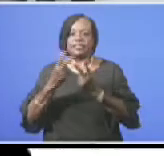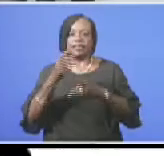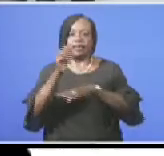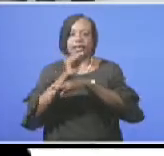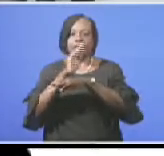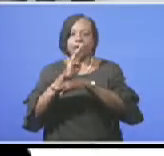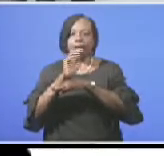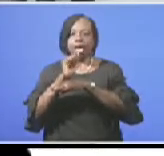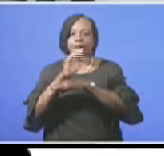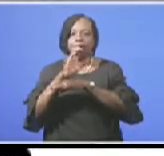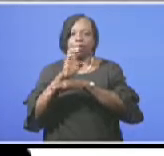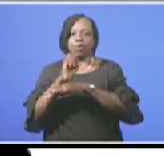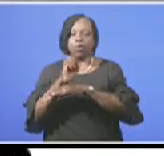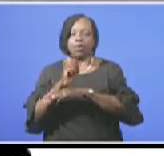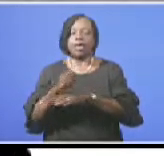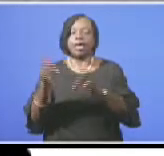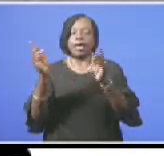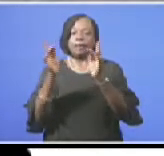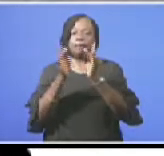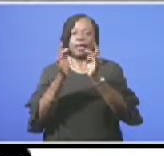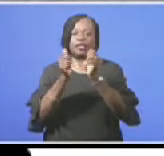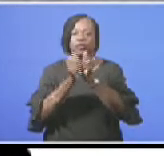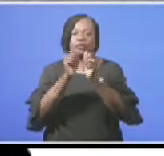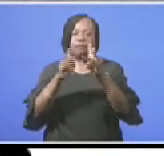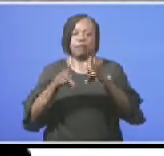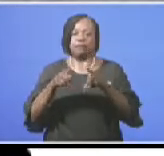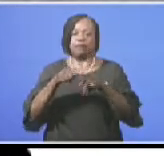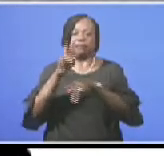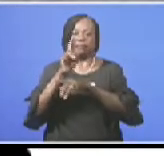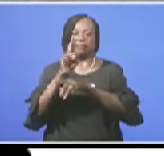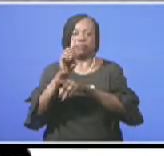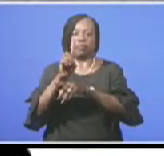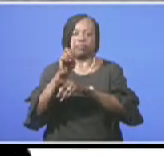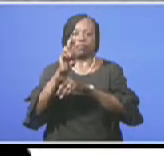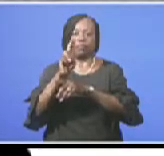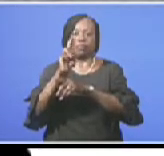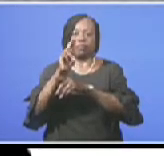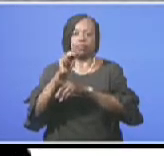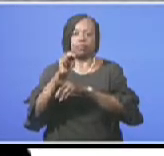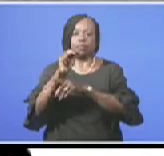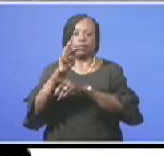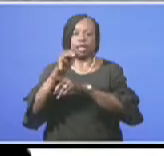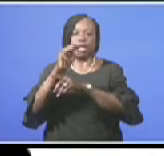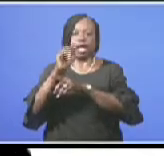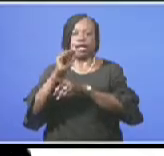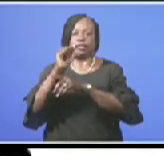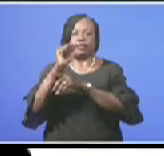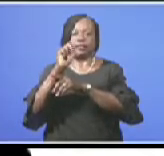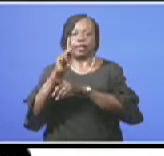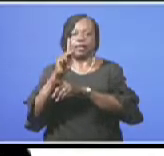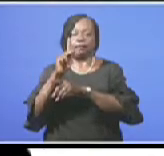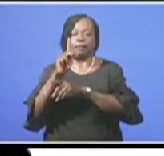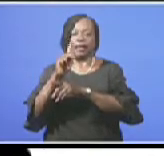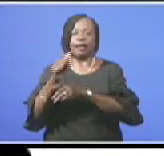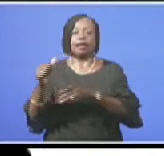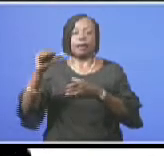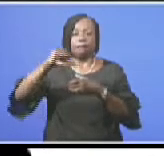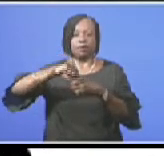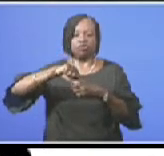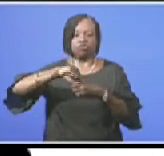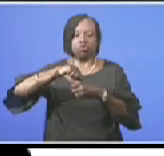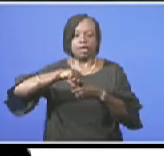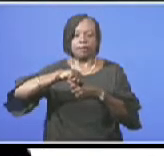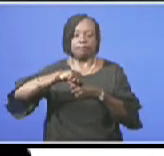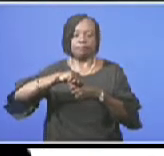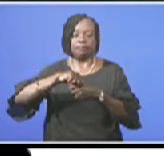and met with officials of Dunlap Petroleum, a Bahamian power supply startup, hoping to generate up to 24 megawatts of